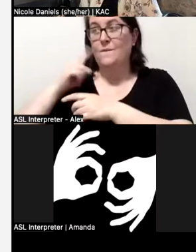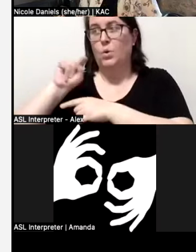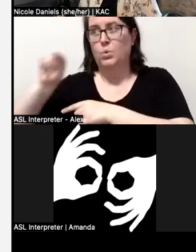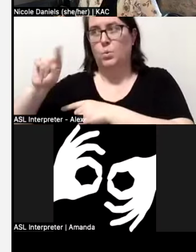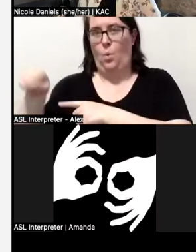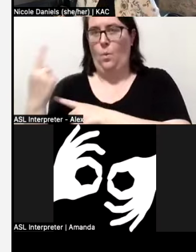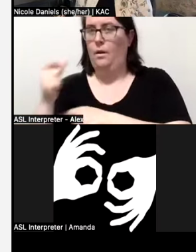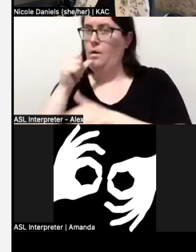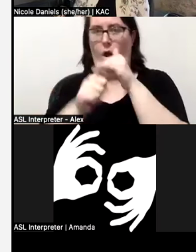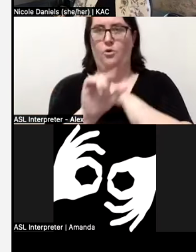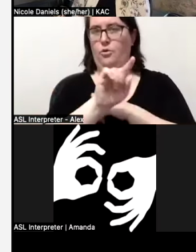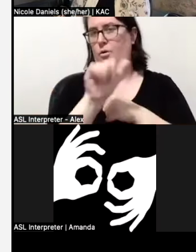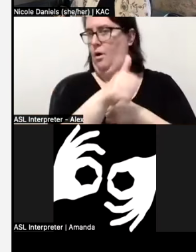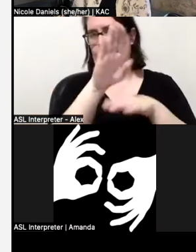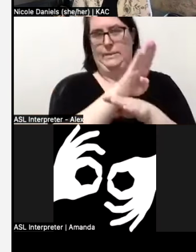the organization.